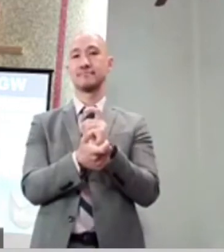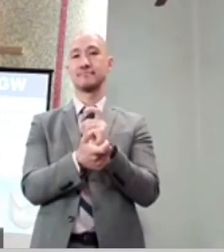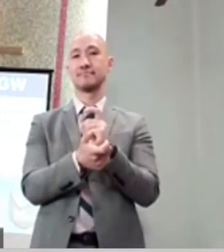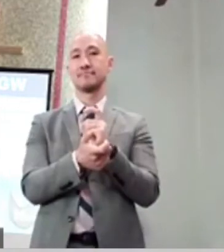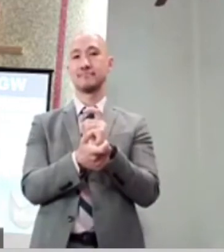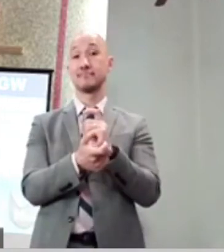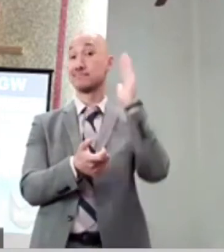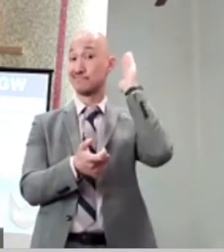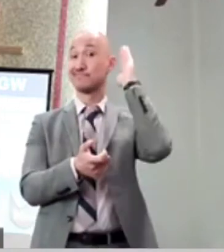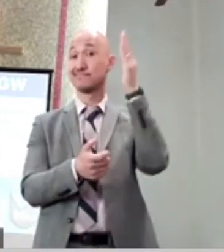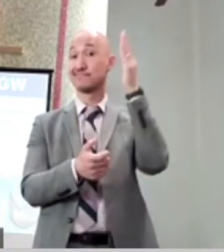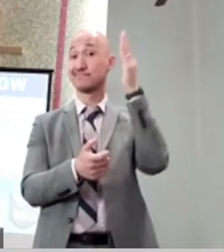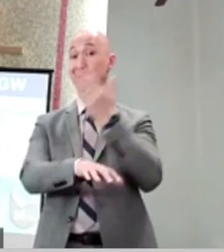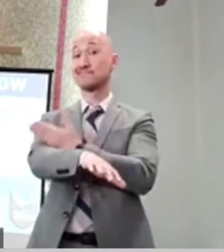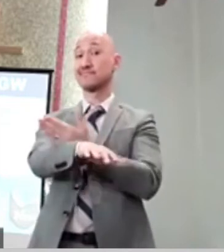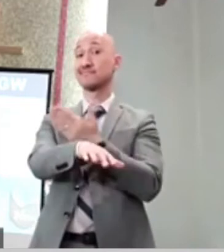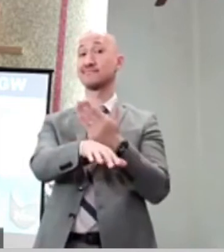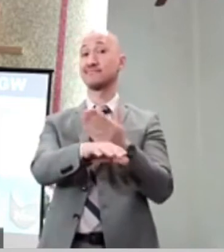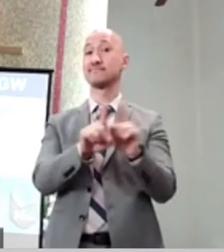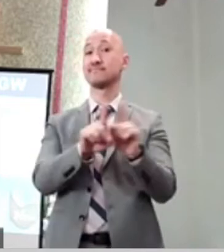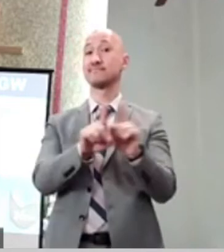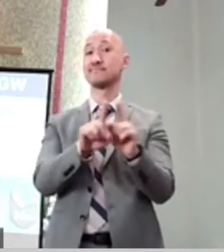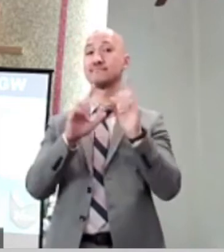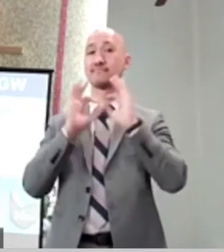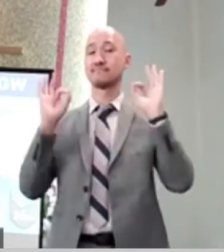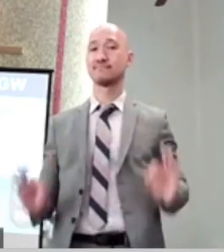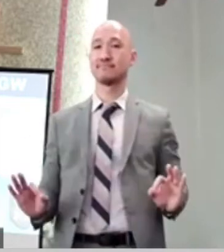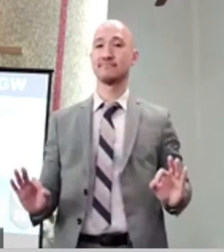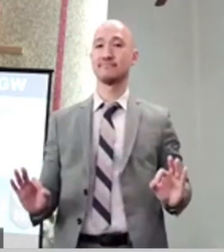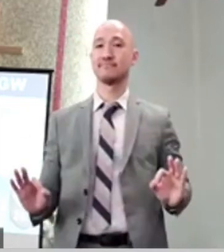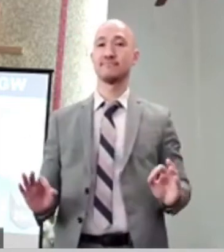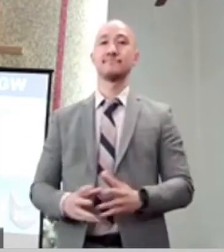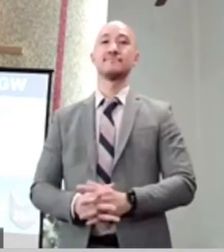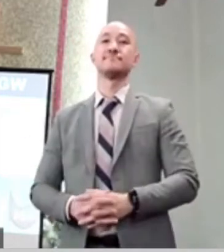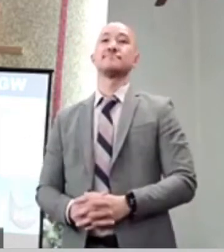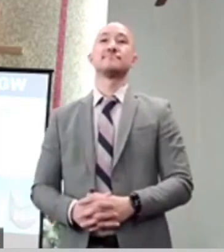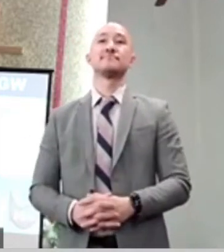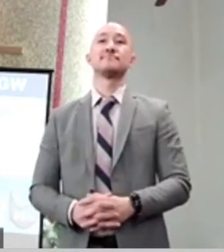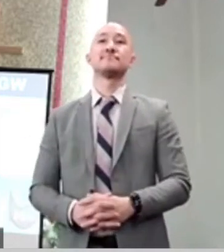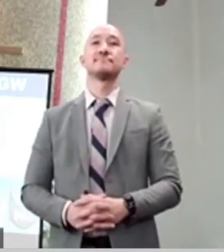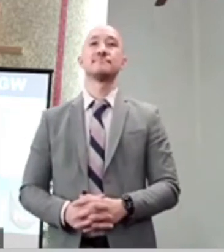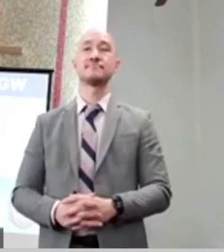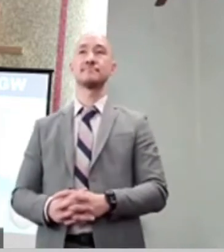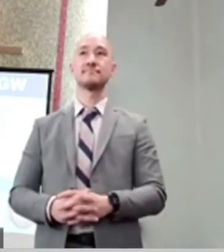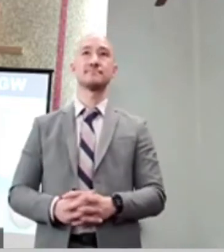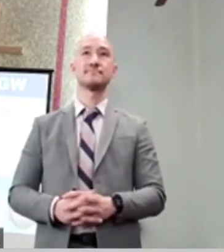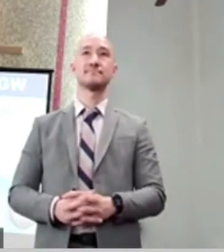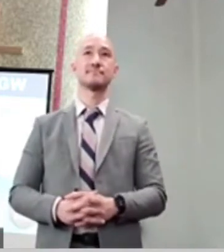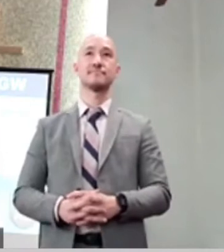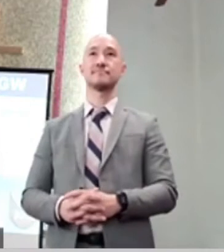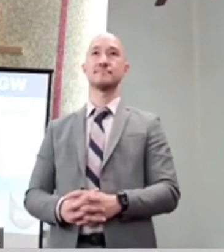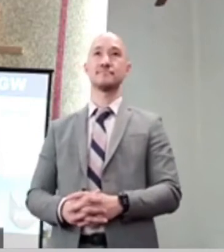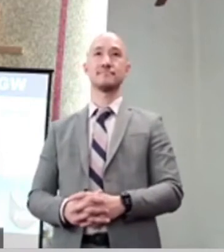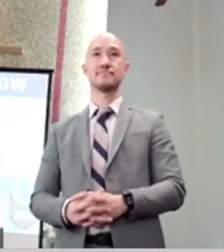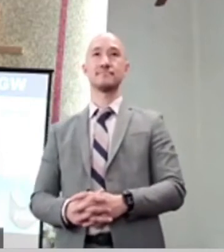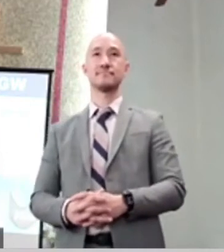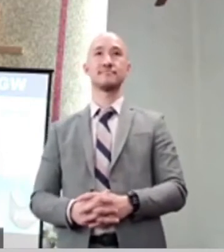So for Jesus to change the values of the world, it really would require